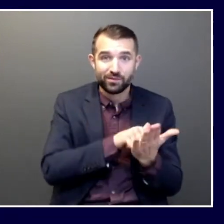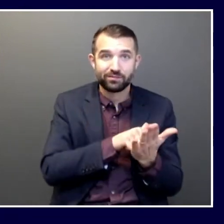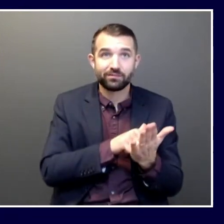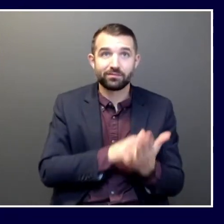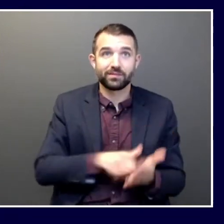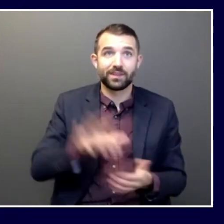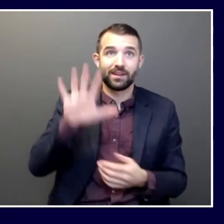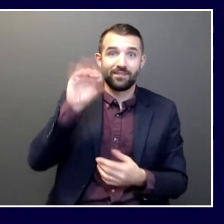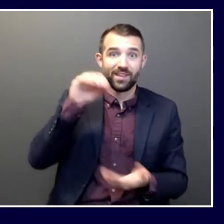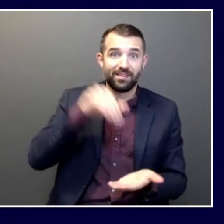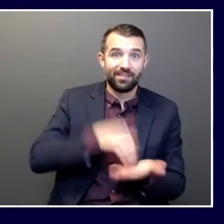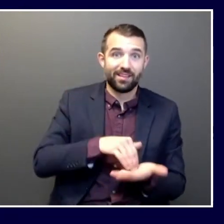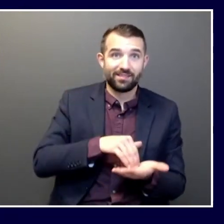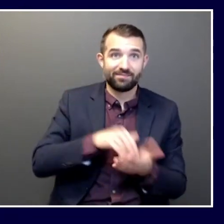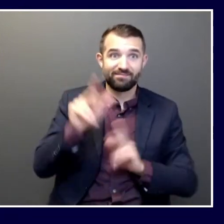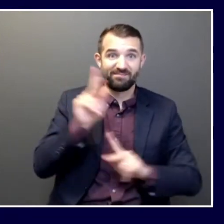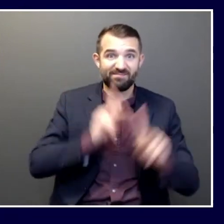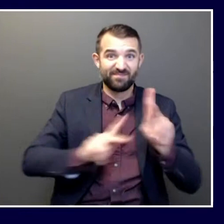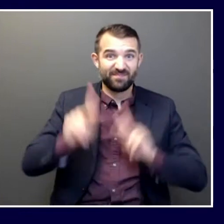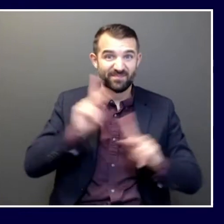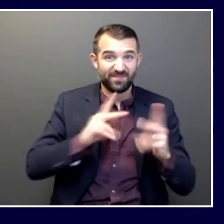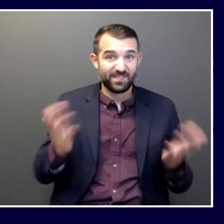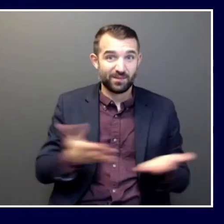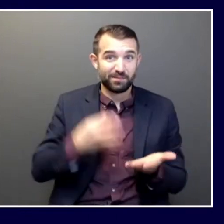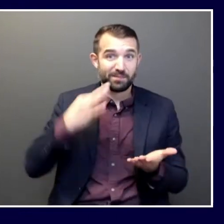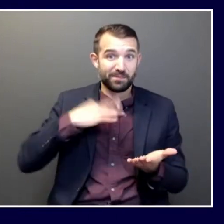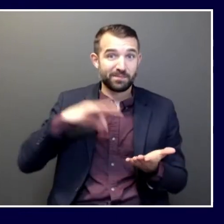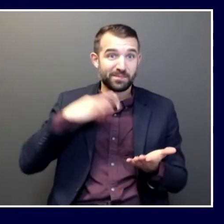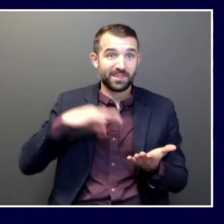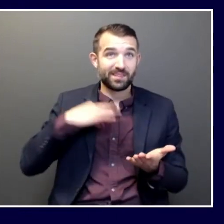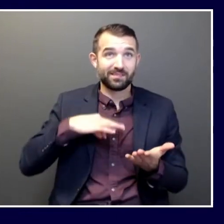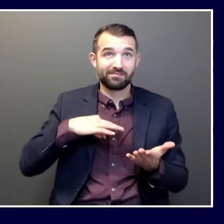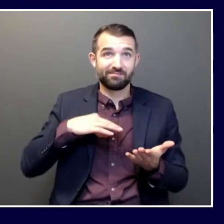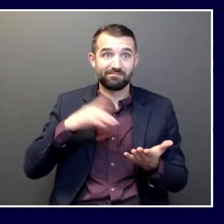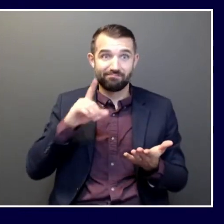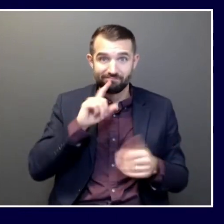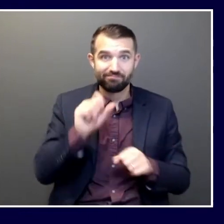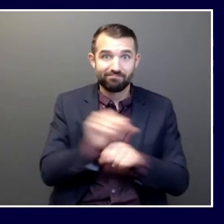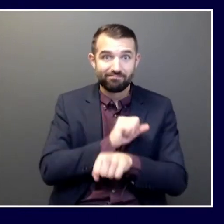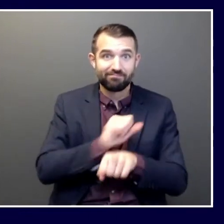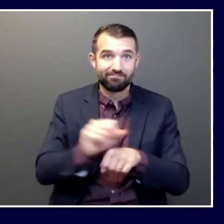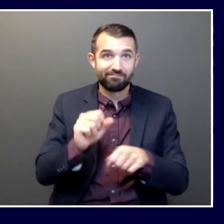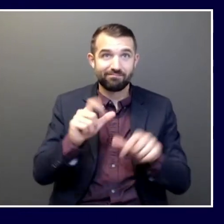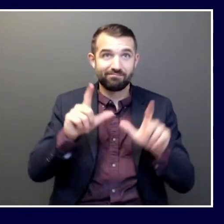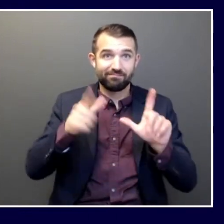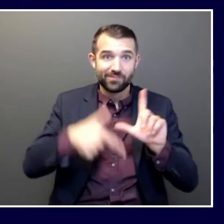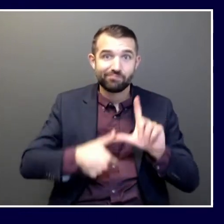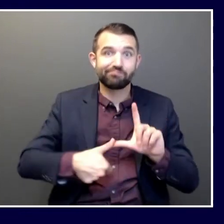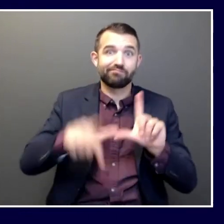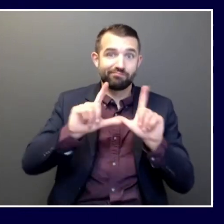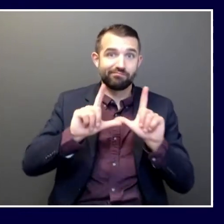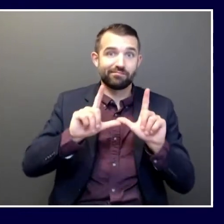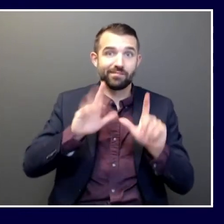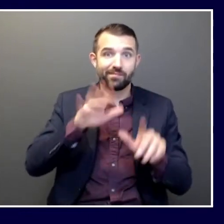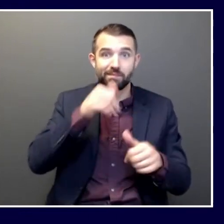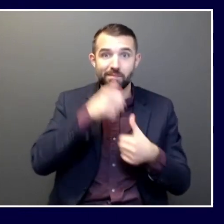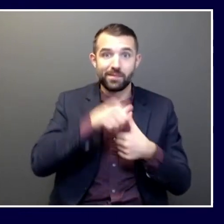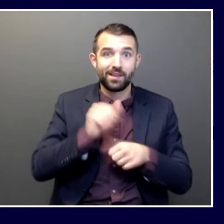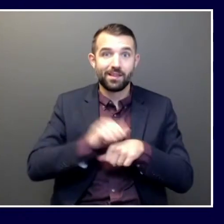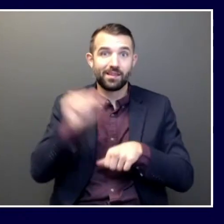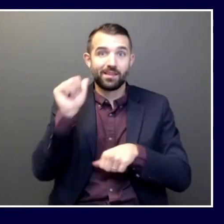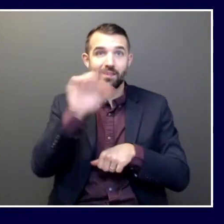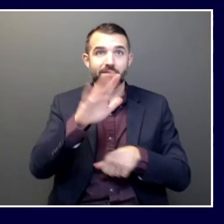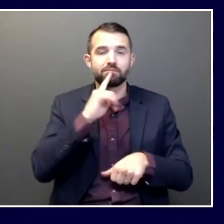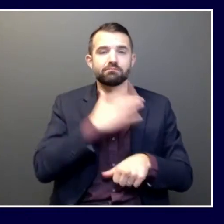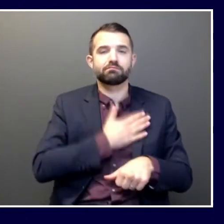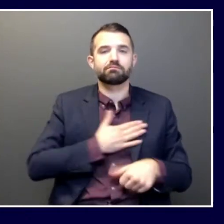50,000 people in Maine, have gotten renewal notices because they were in the marketplace in 2021, and we want them to come back and check out their